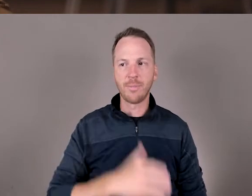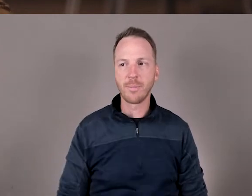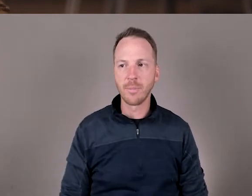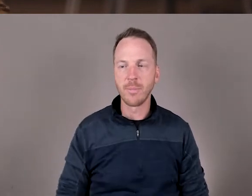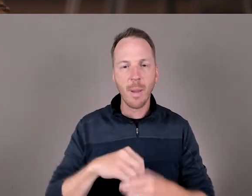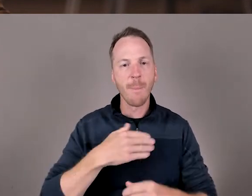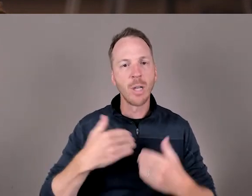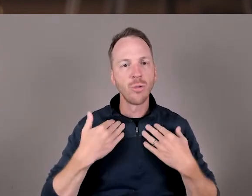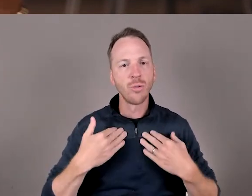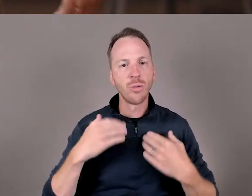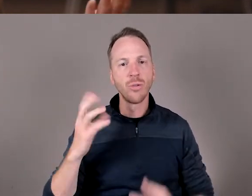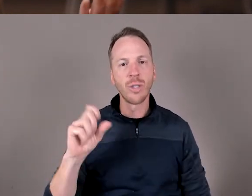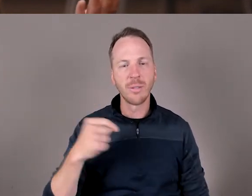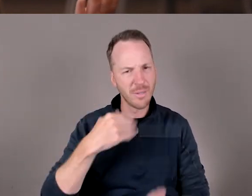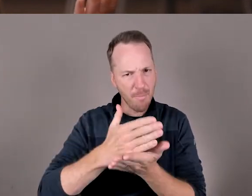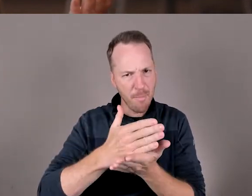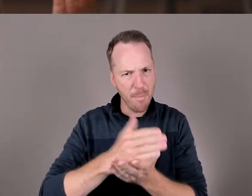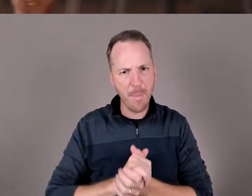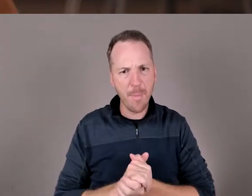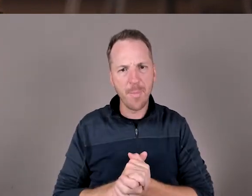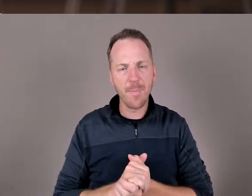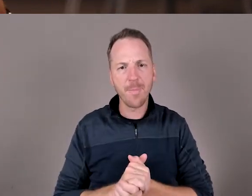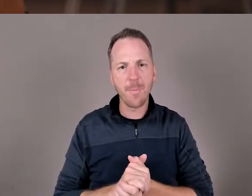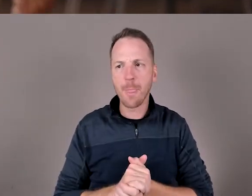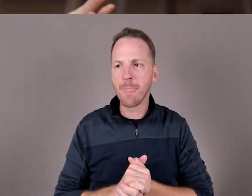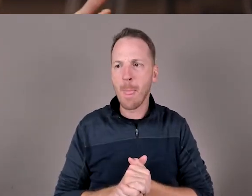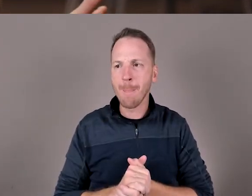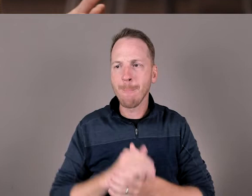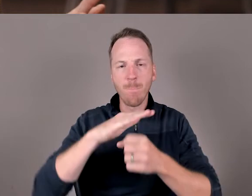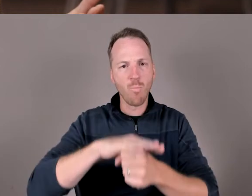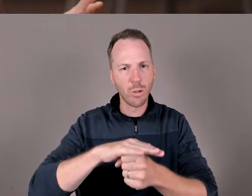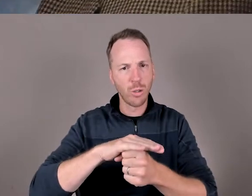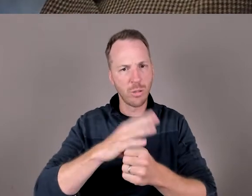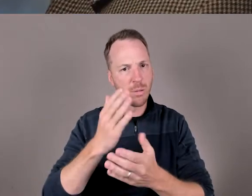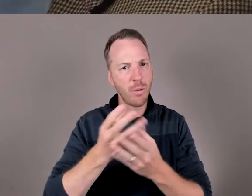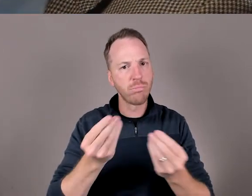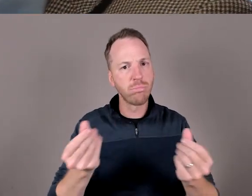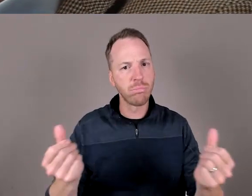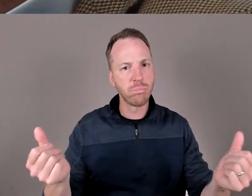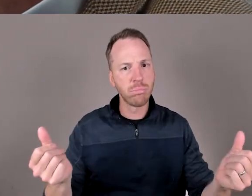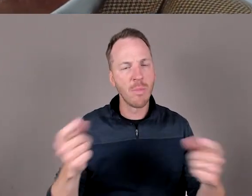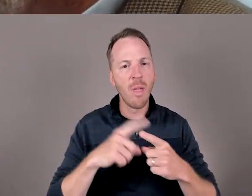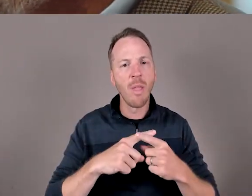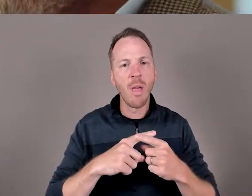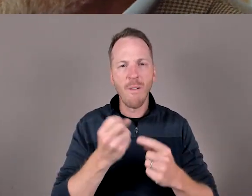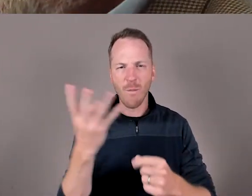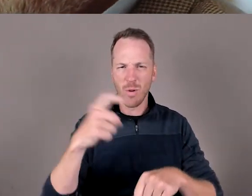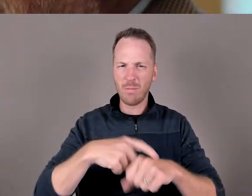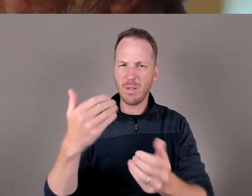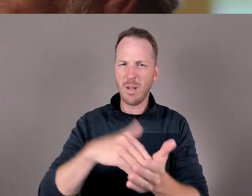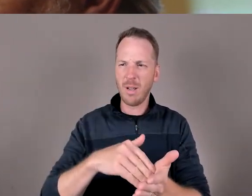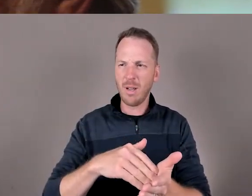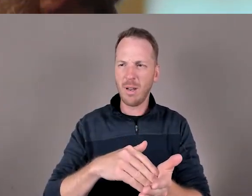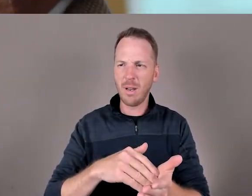in my chest. I stopped, and the pressure went away. That had happened a couple of times. Now,